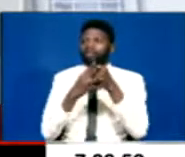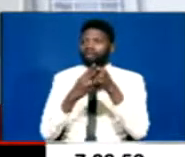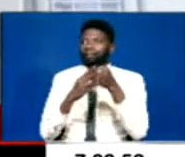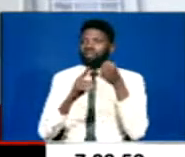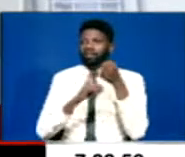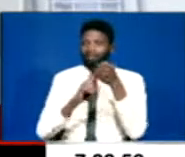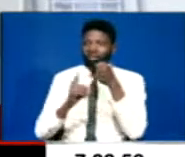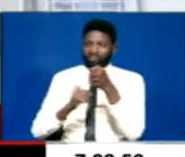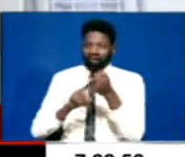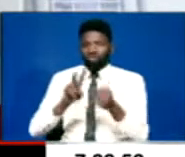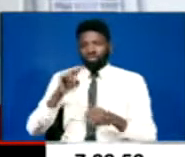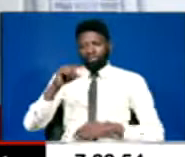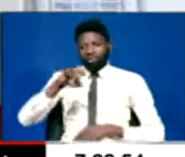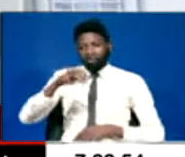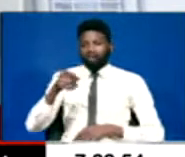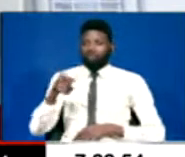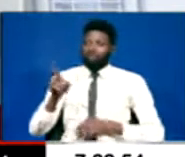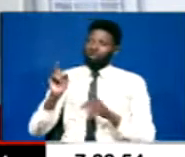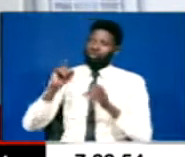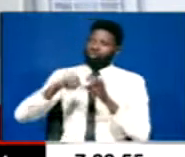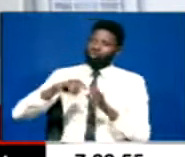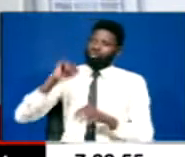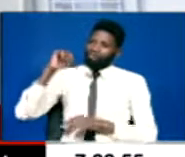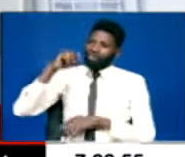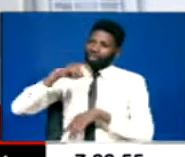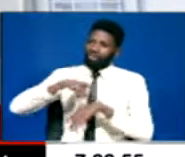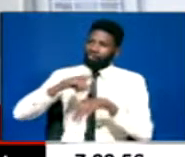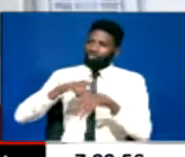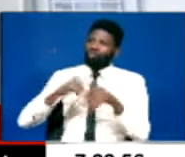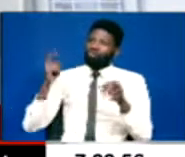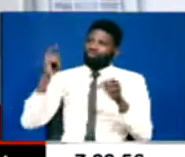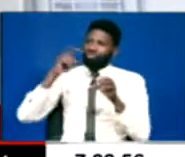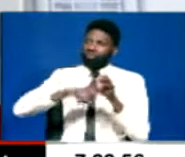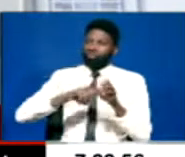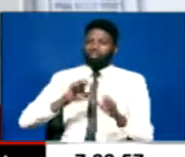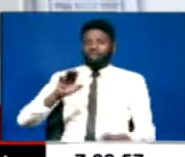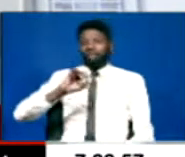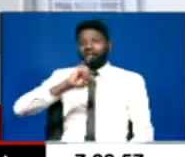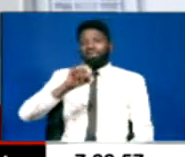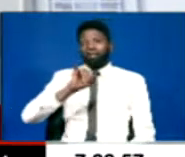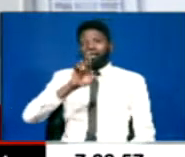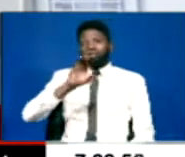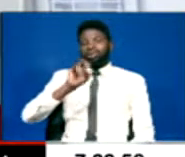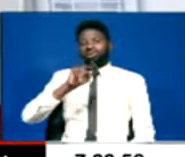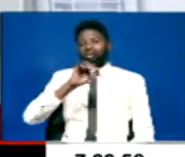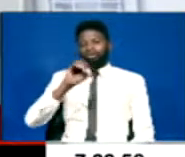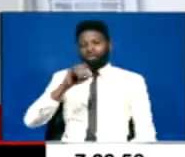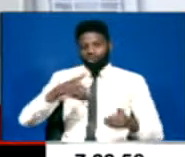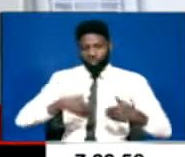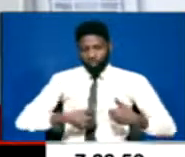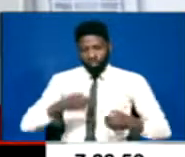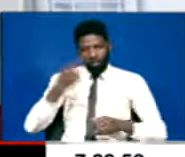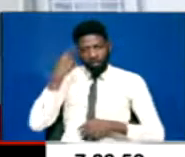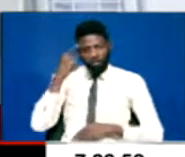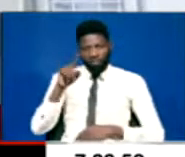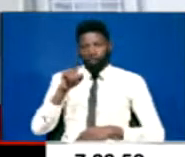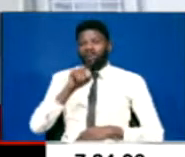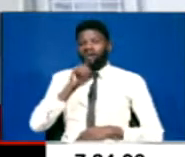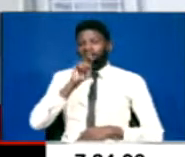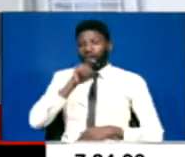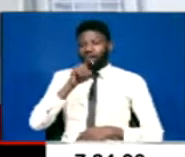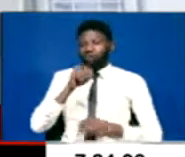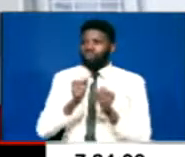first got onto the political scene when he joined the Cyrus Jirongo-led Youth for KANU in 1992, popularly known